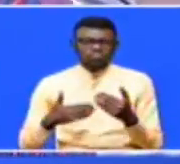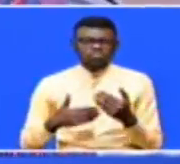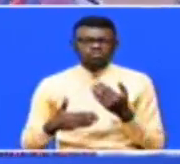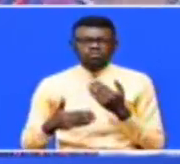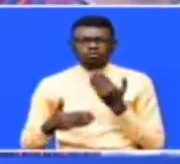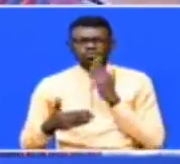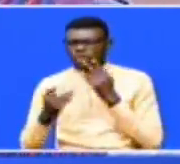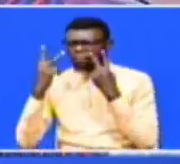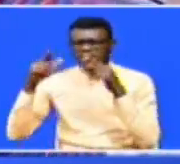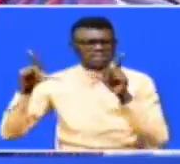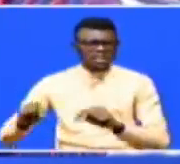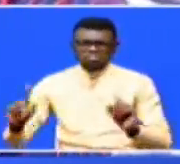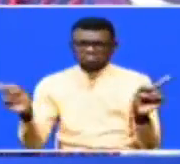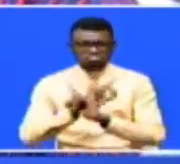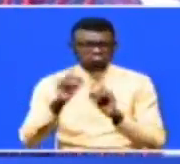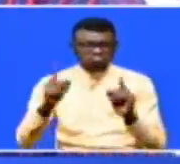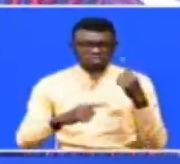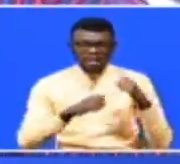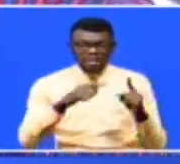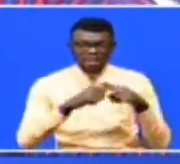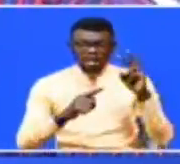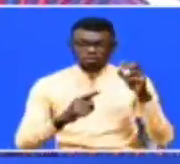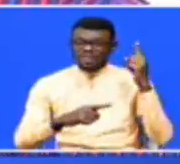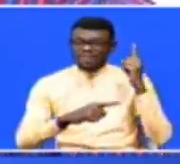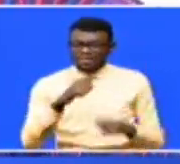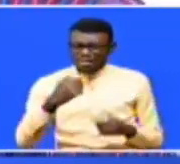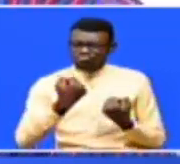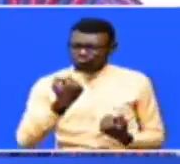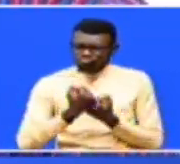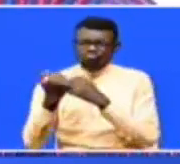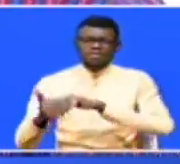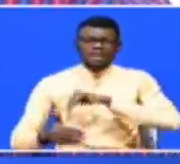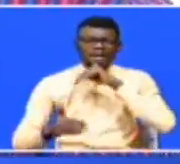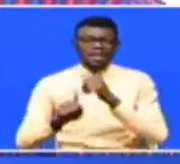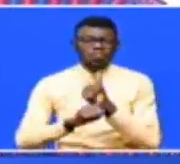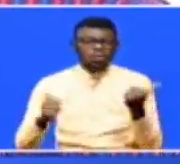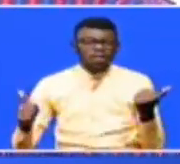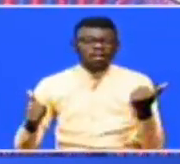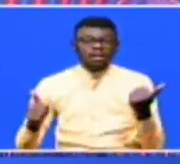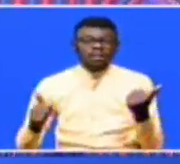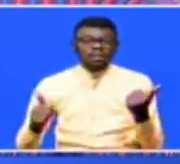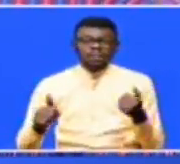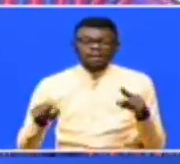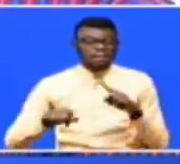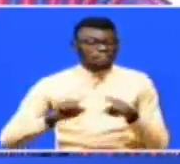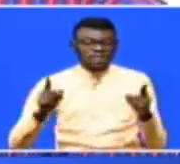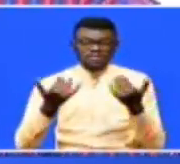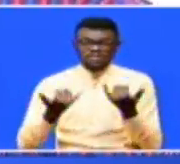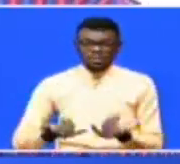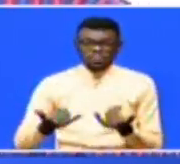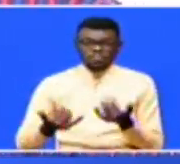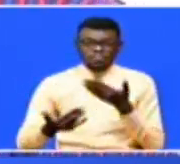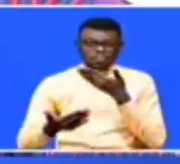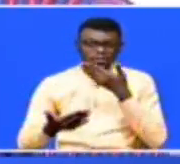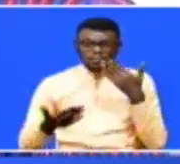20 years, we have supported one Honorable Raila Amolo Odinga. And I think it's high time